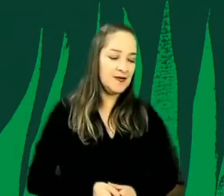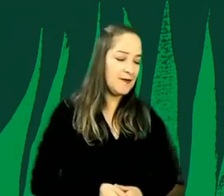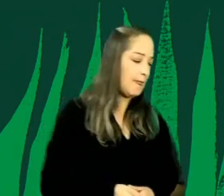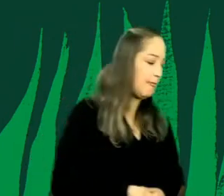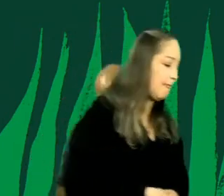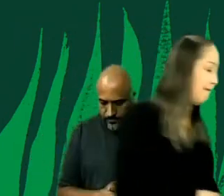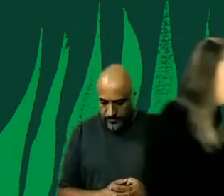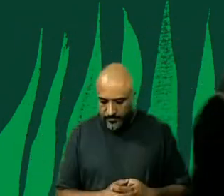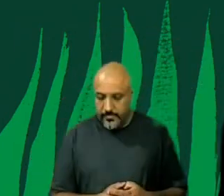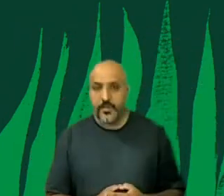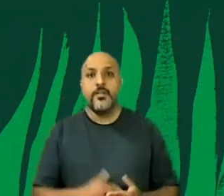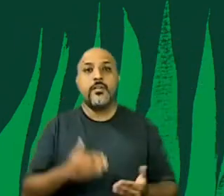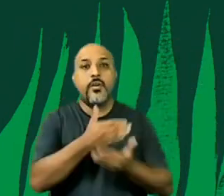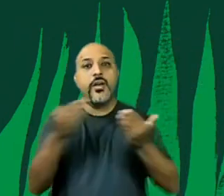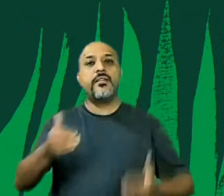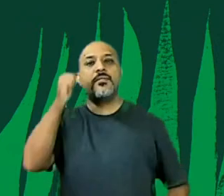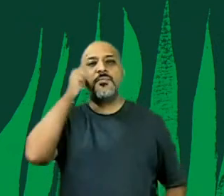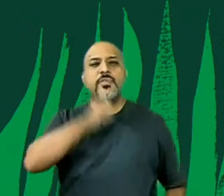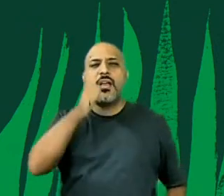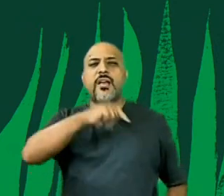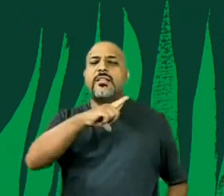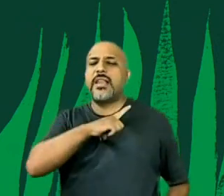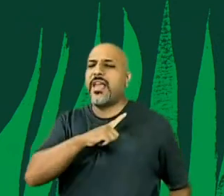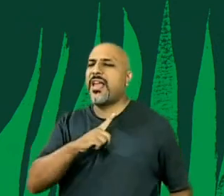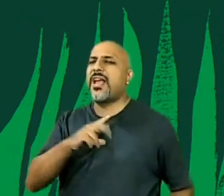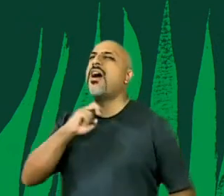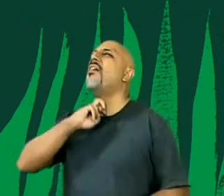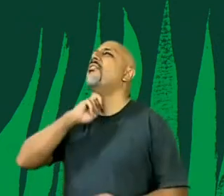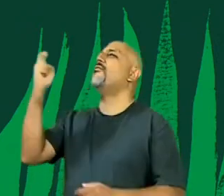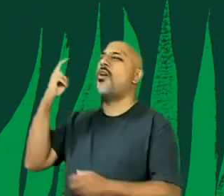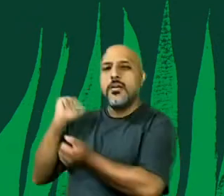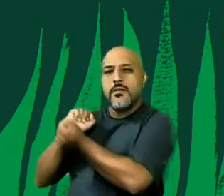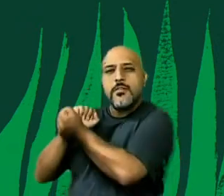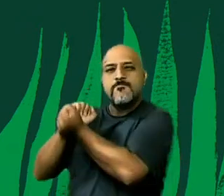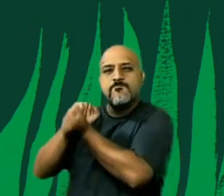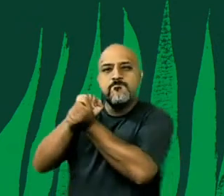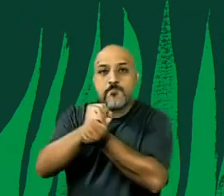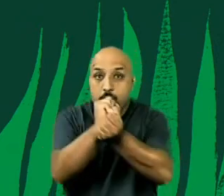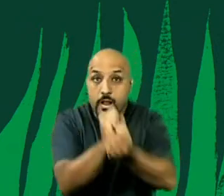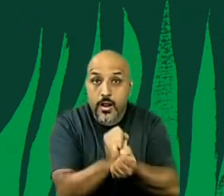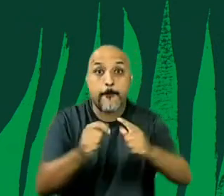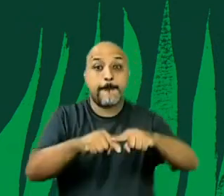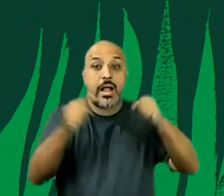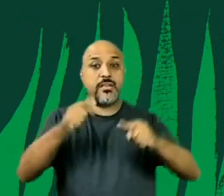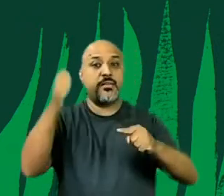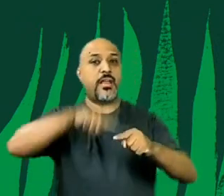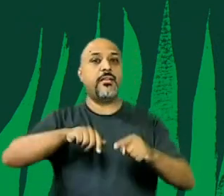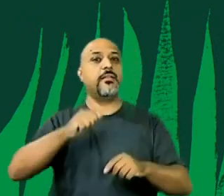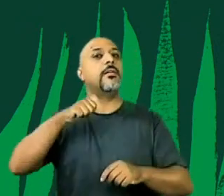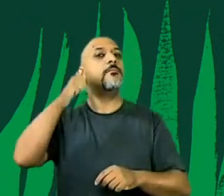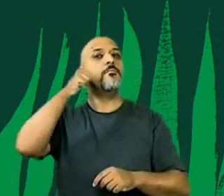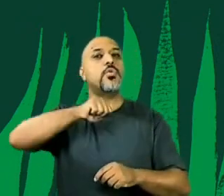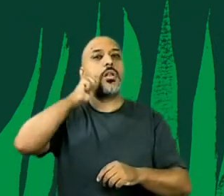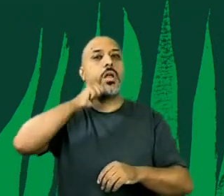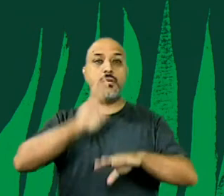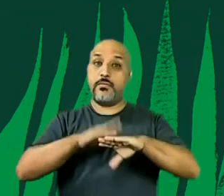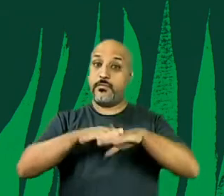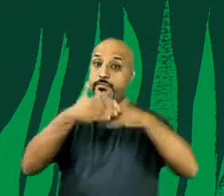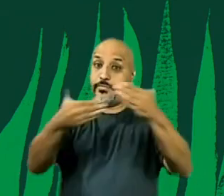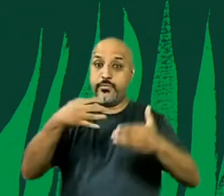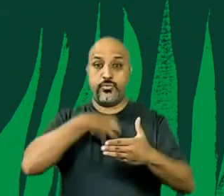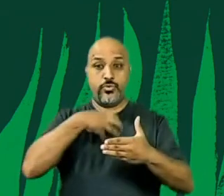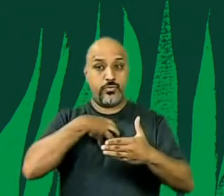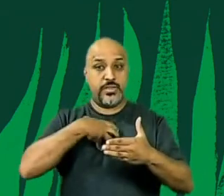these are the women who, through the enslaved voices, but these are the women who, despite